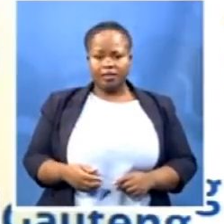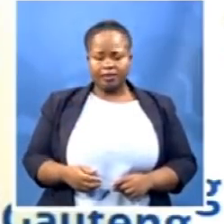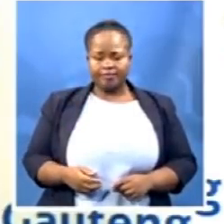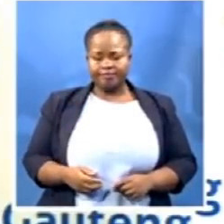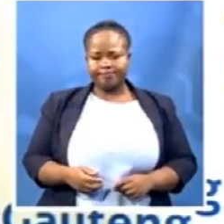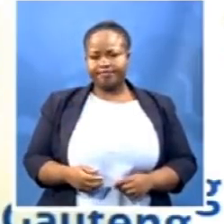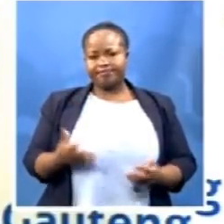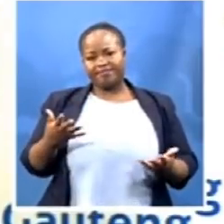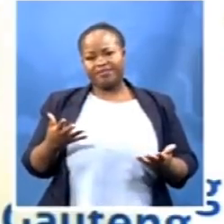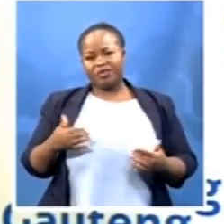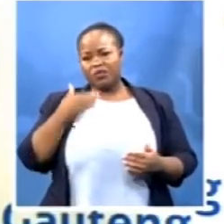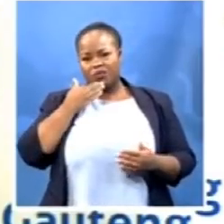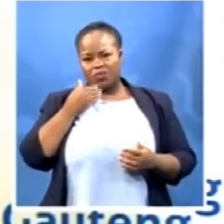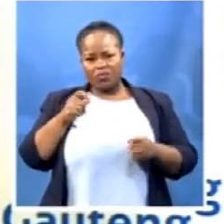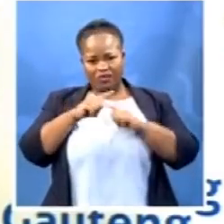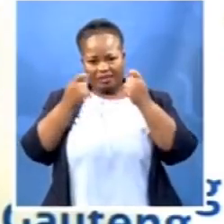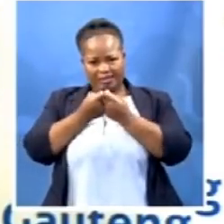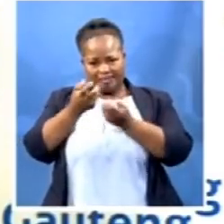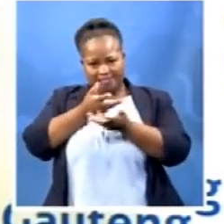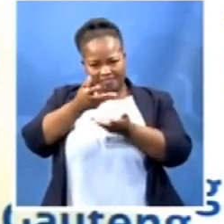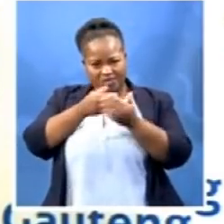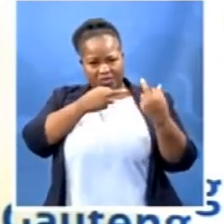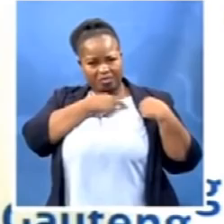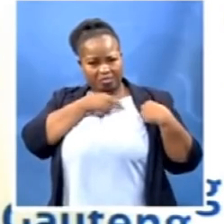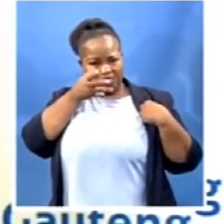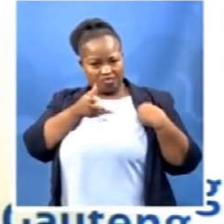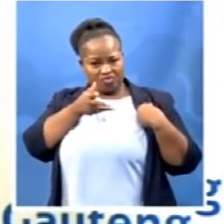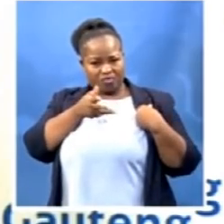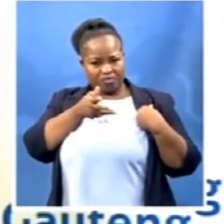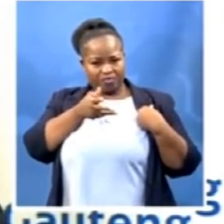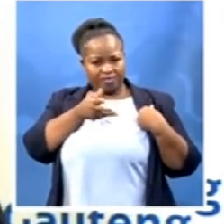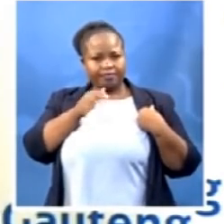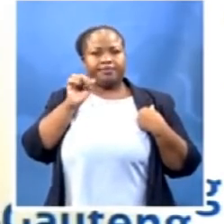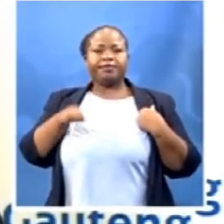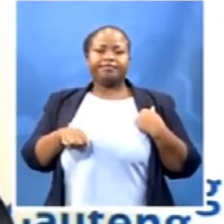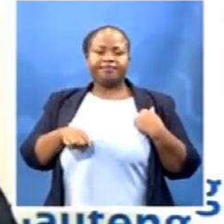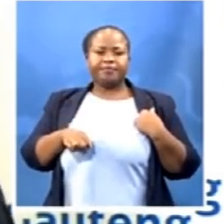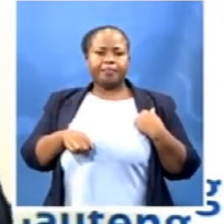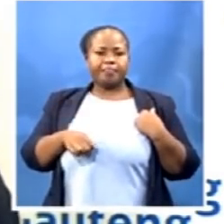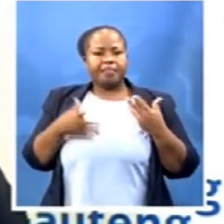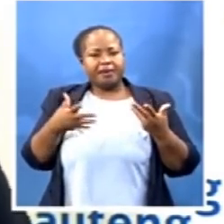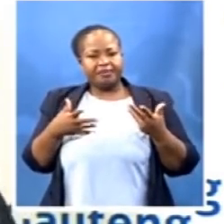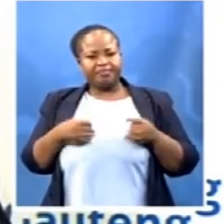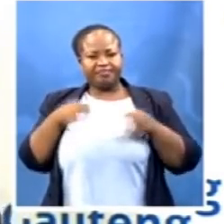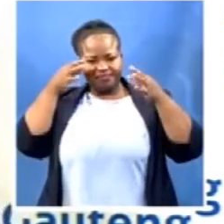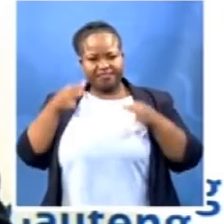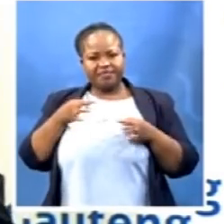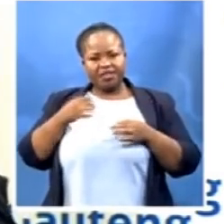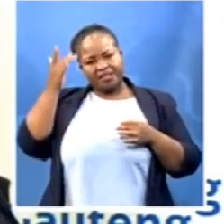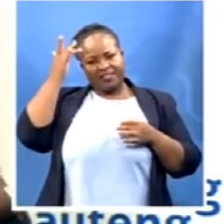syndicate, obviously became mischievous and spread